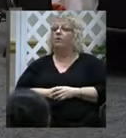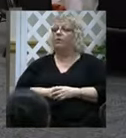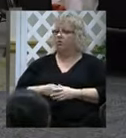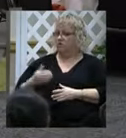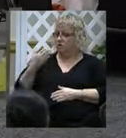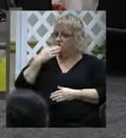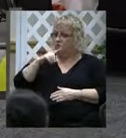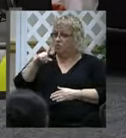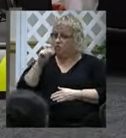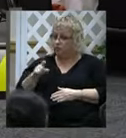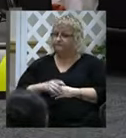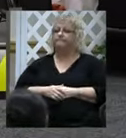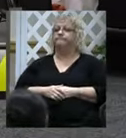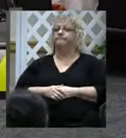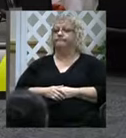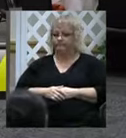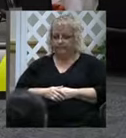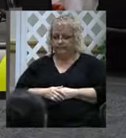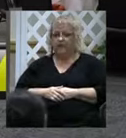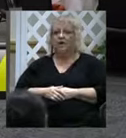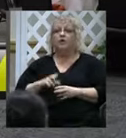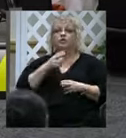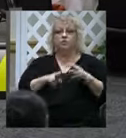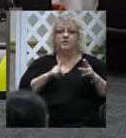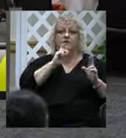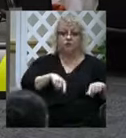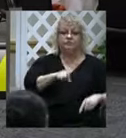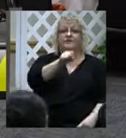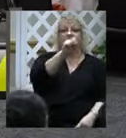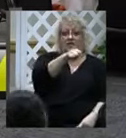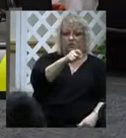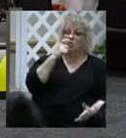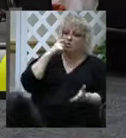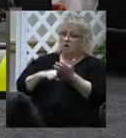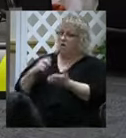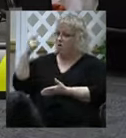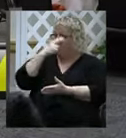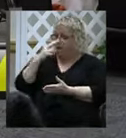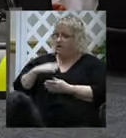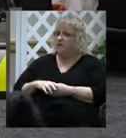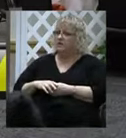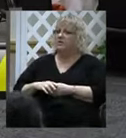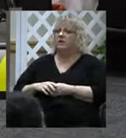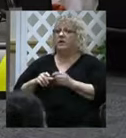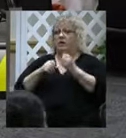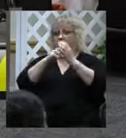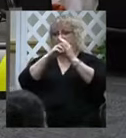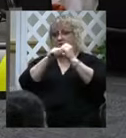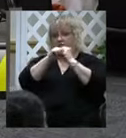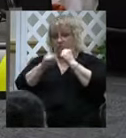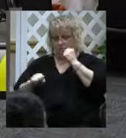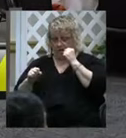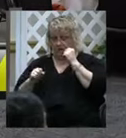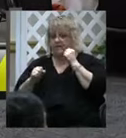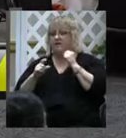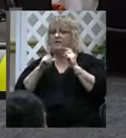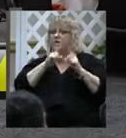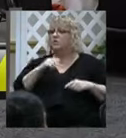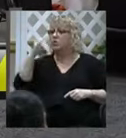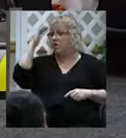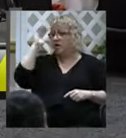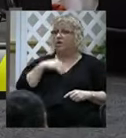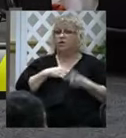good question. So the short answer is yes, we recognize Hawaiian. The longer answer, Hawaiian is, as you know, one